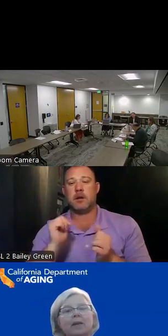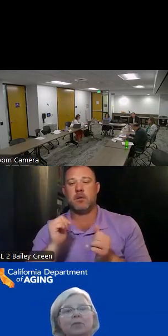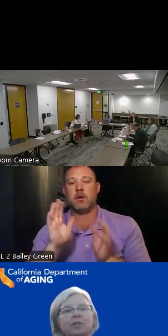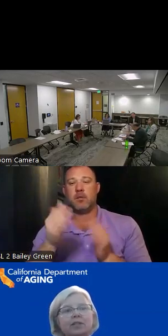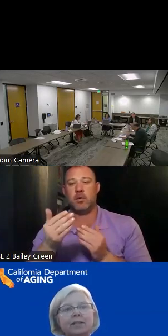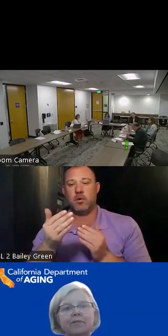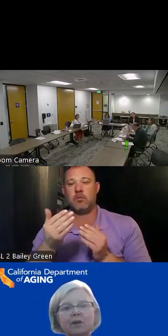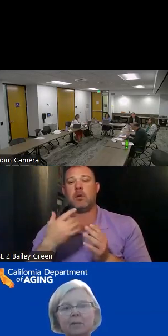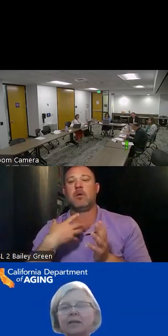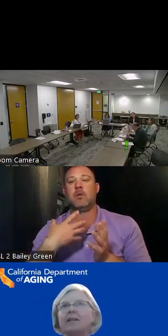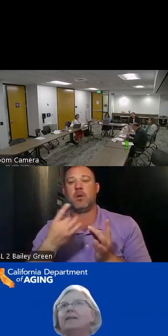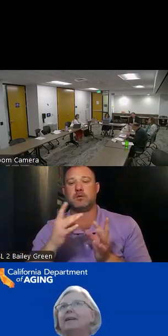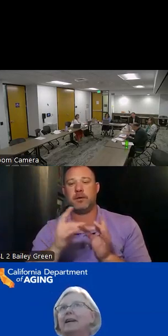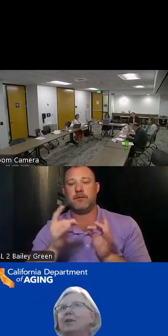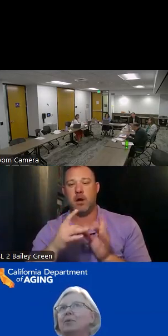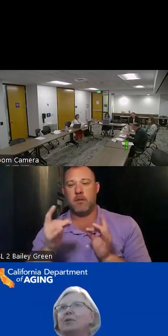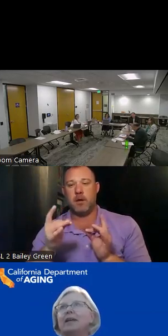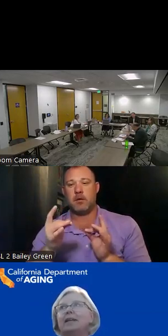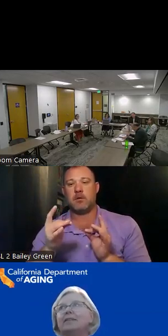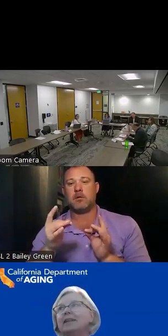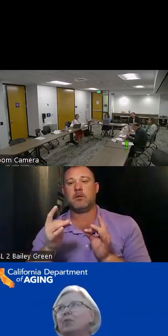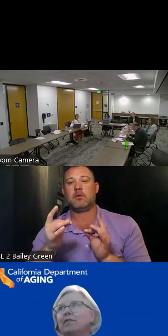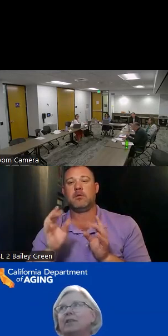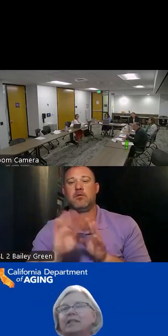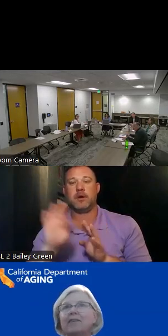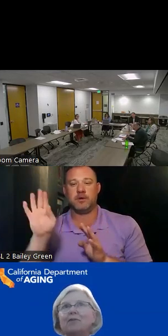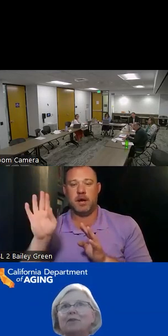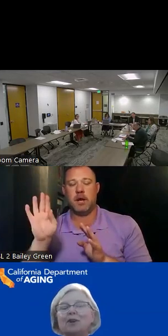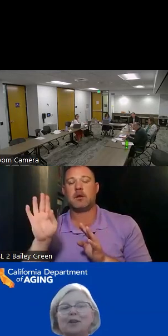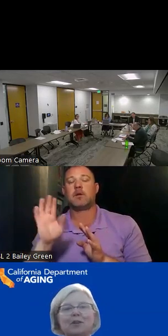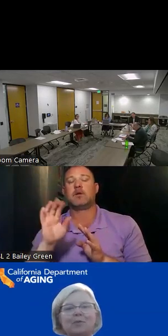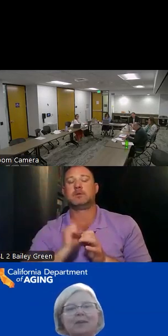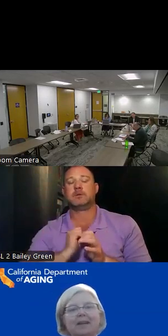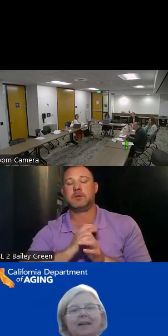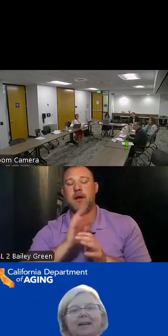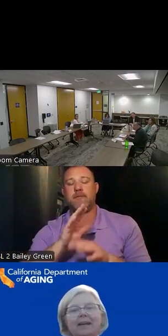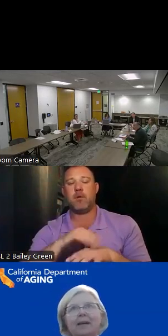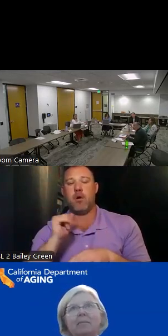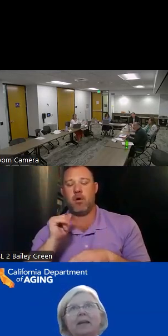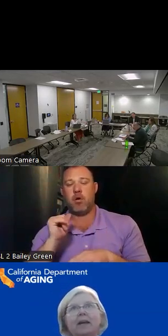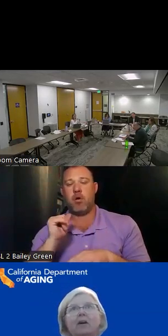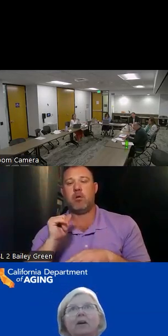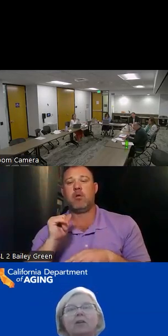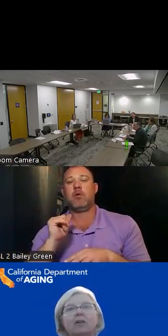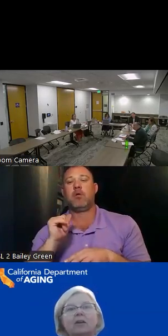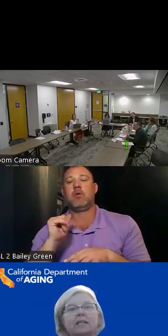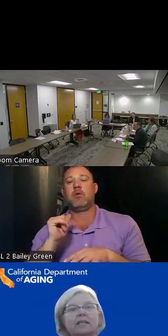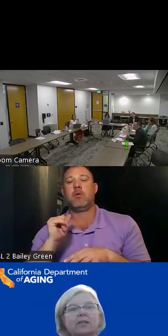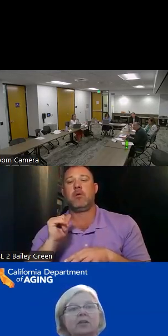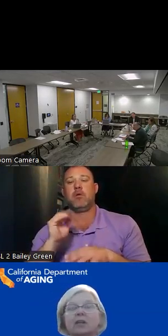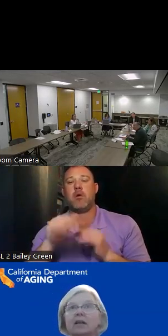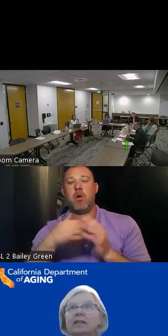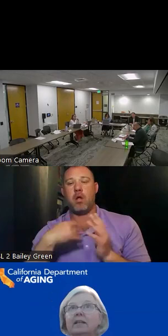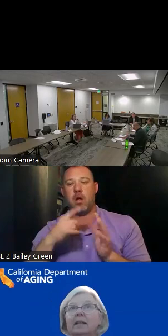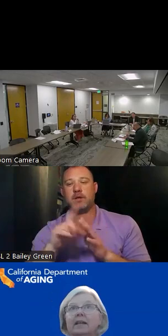room and wishes to leave a comment, raise your hand and one of the staff will call on you. All our